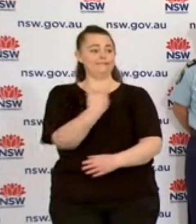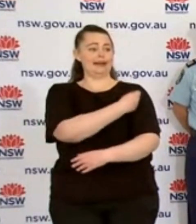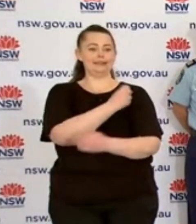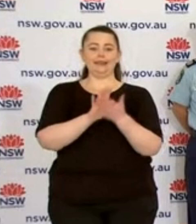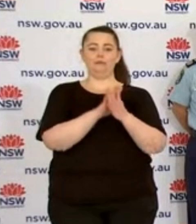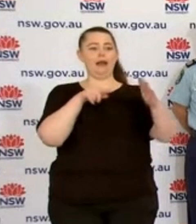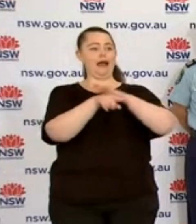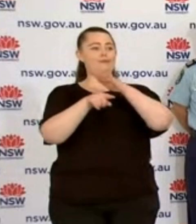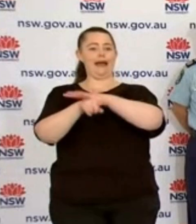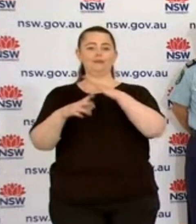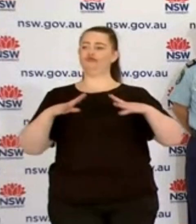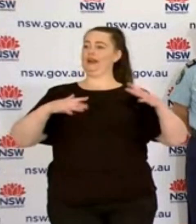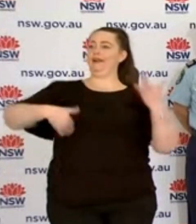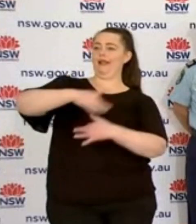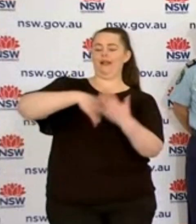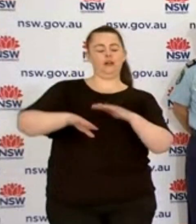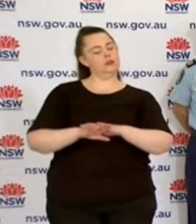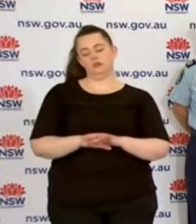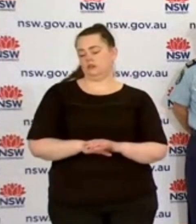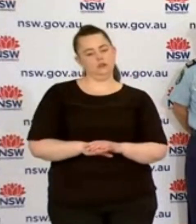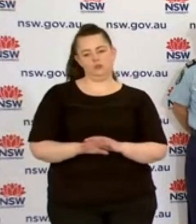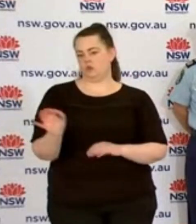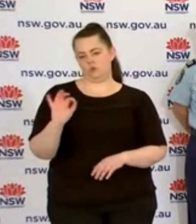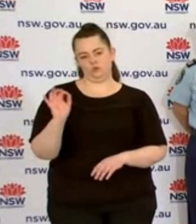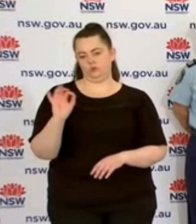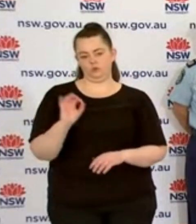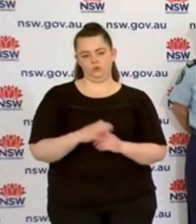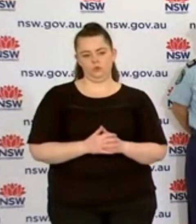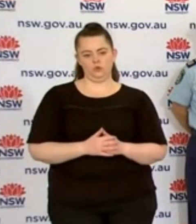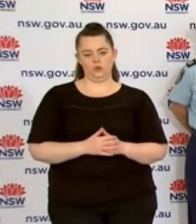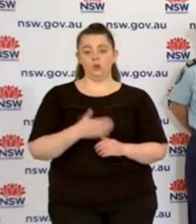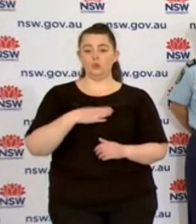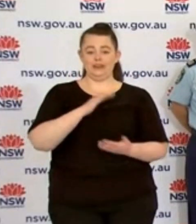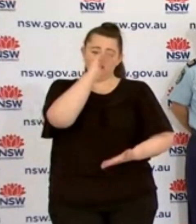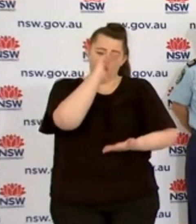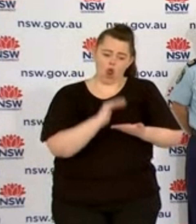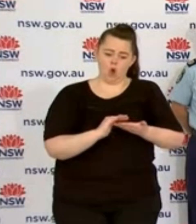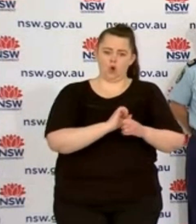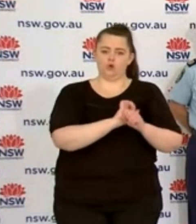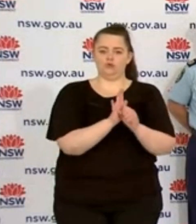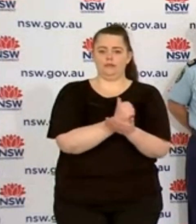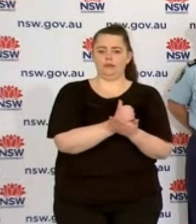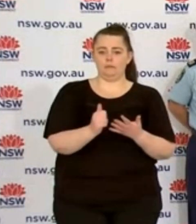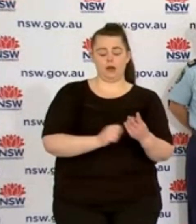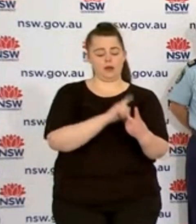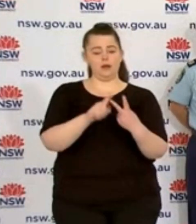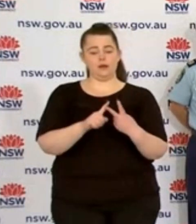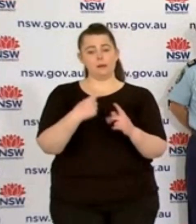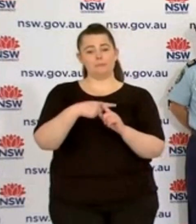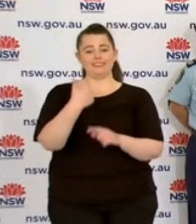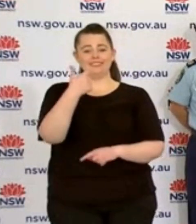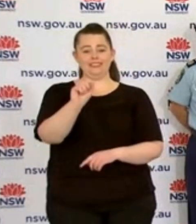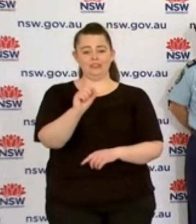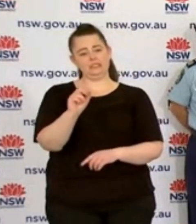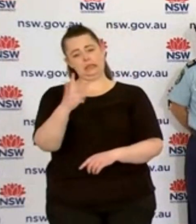freely. Living freely will not be upon us until we have low case numbers And until we hit 70%, 80%